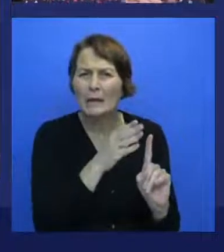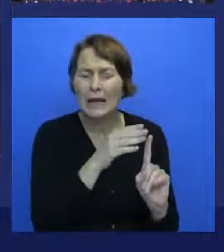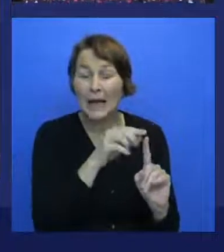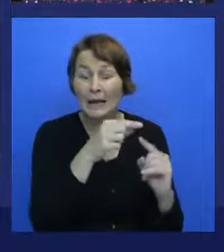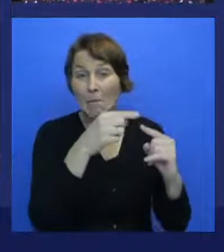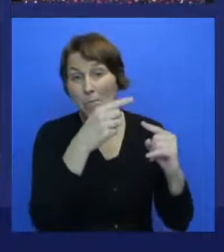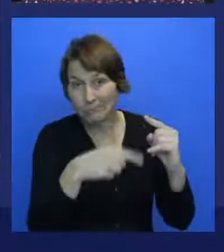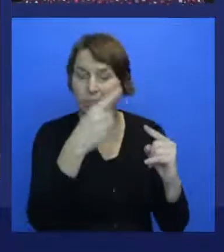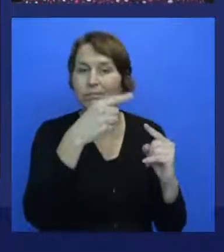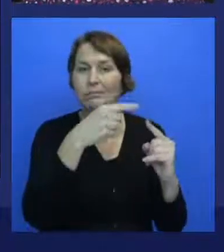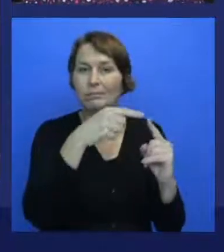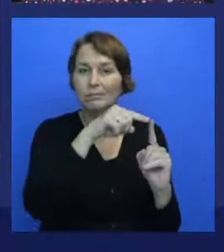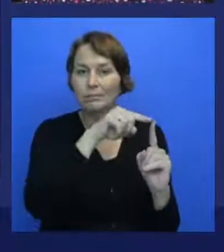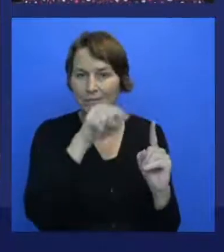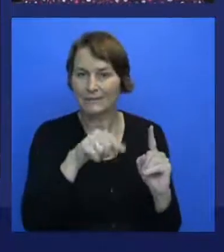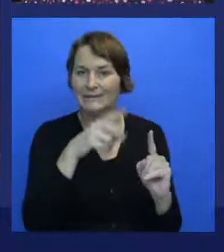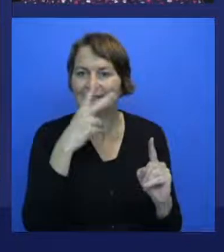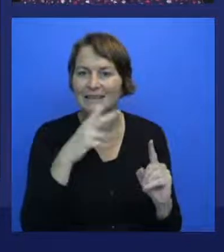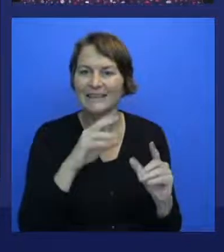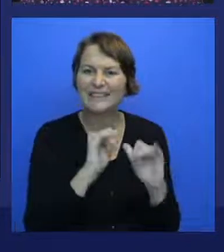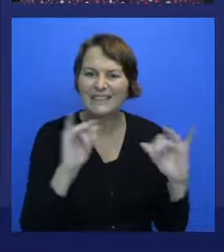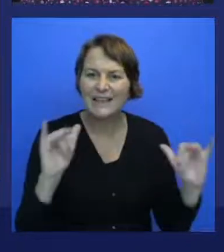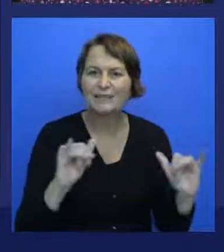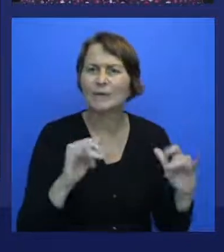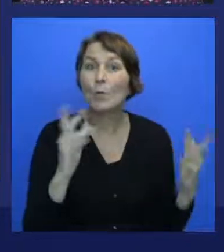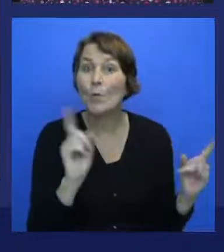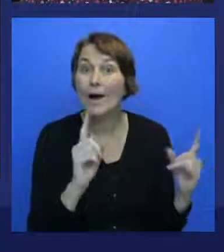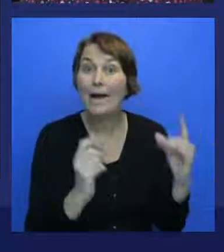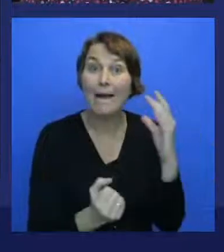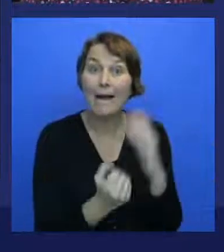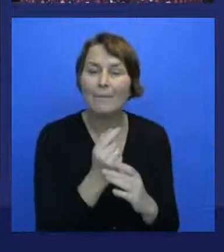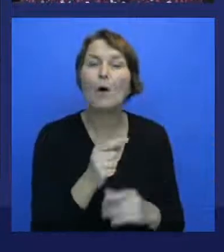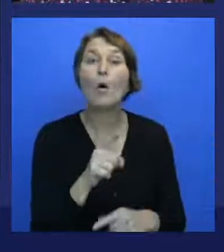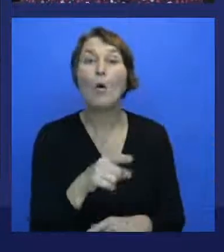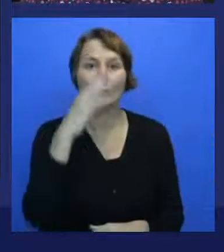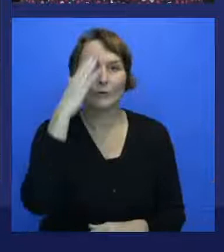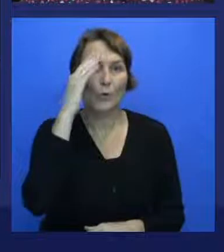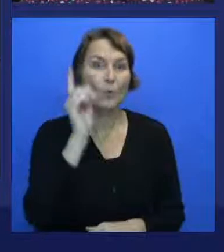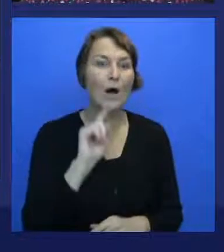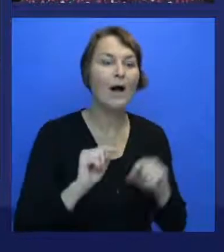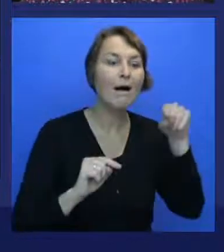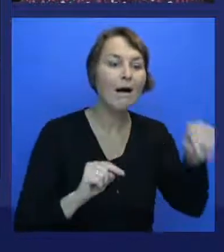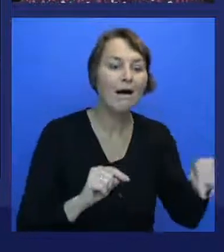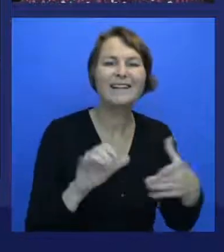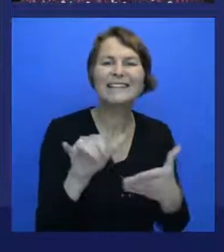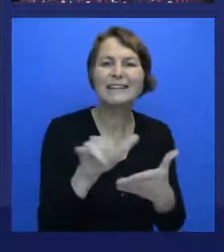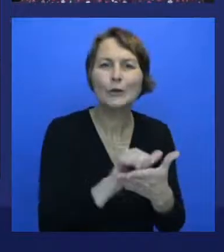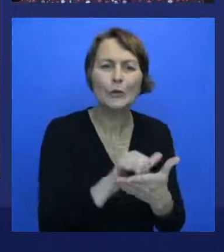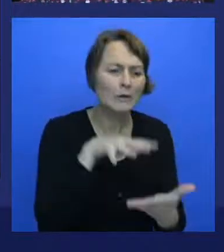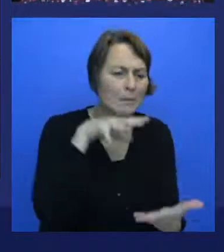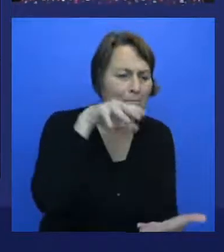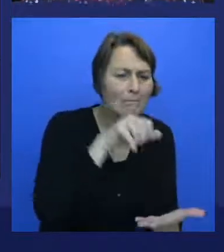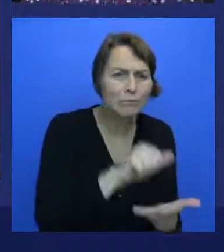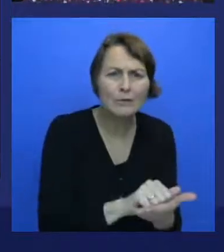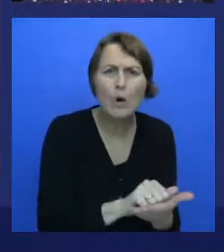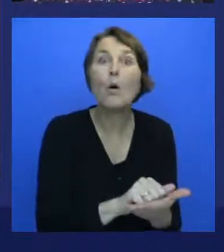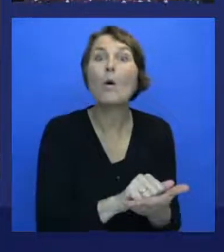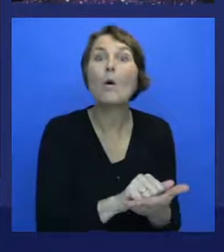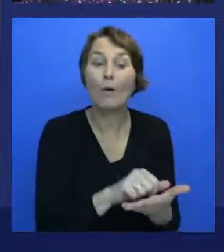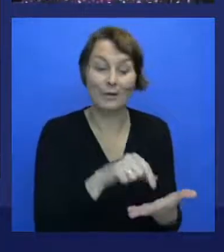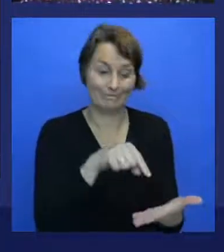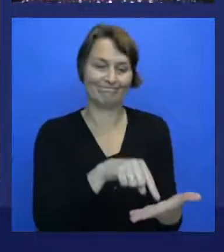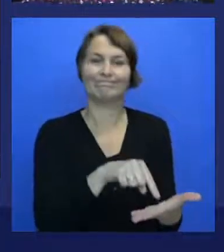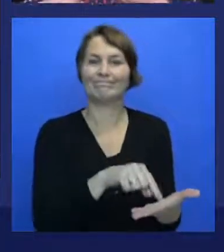tickets that were of type Unix that happened in New York, and you can actually go in here and diagnose and see what